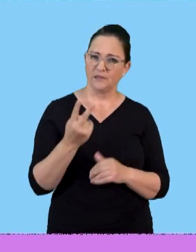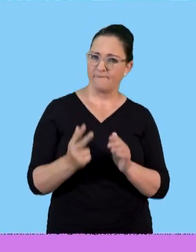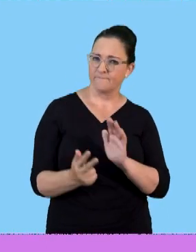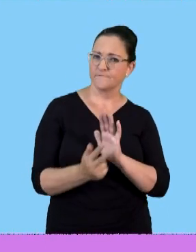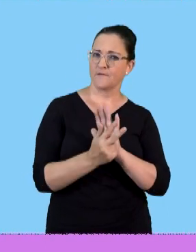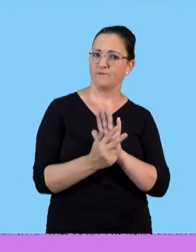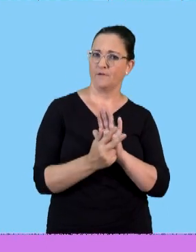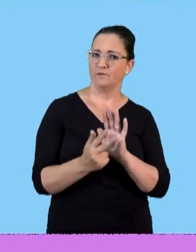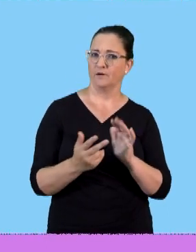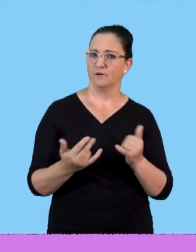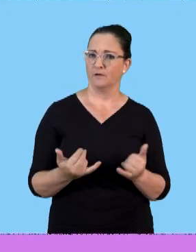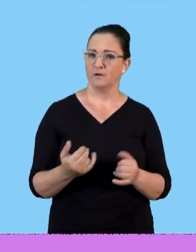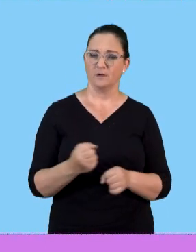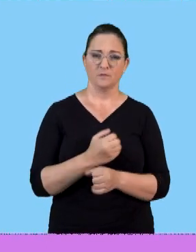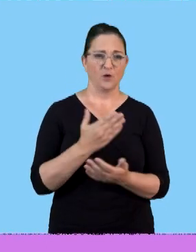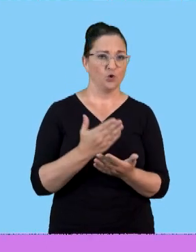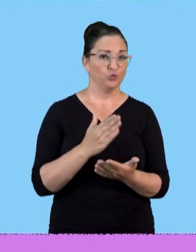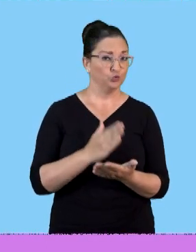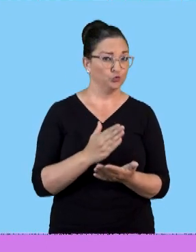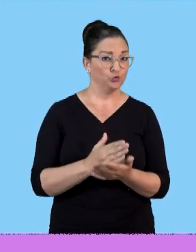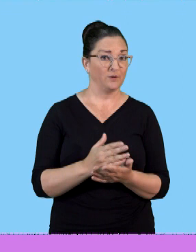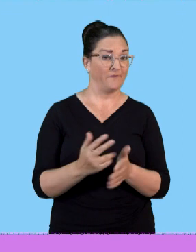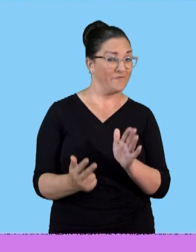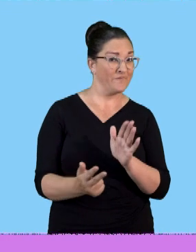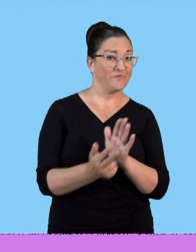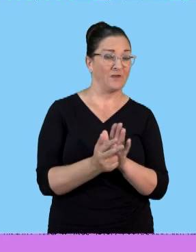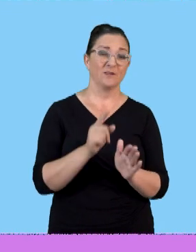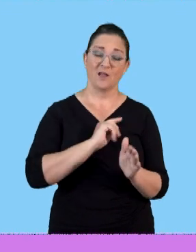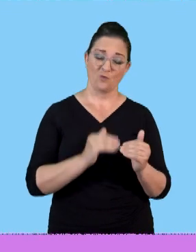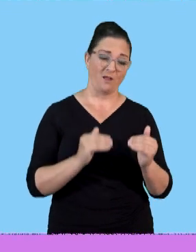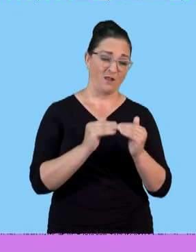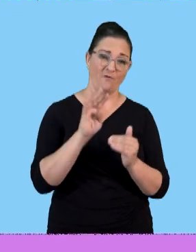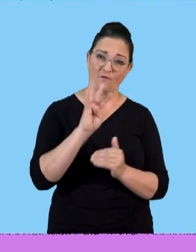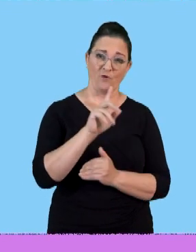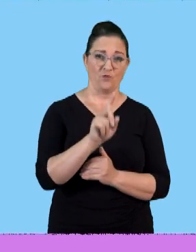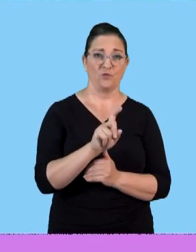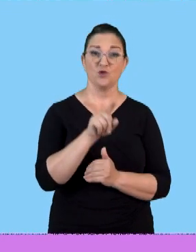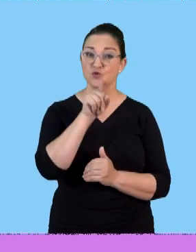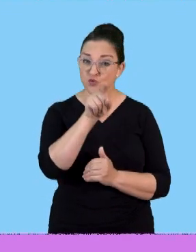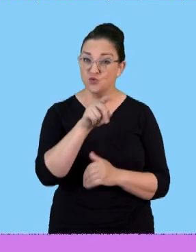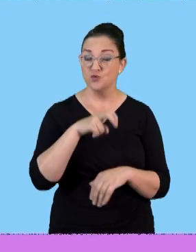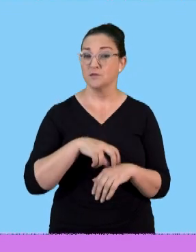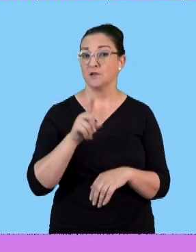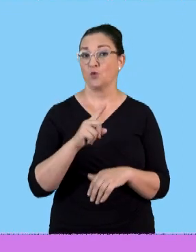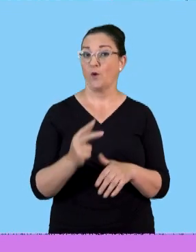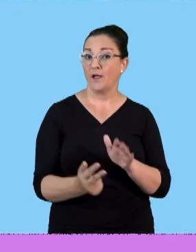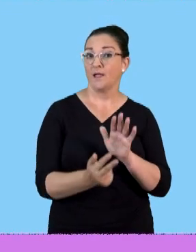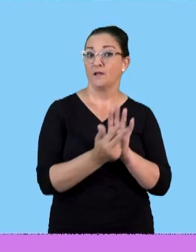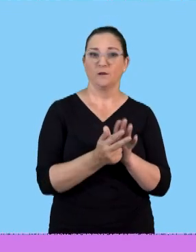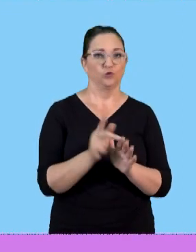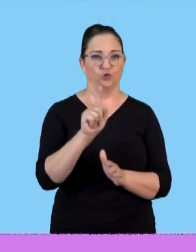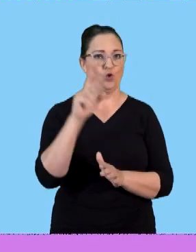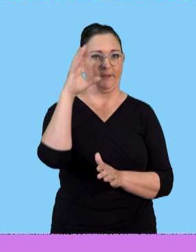says verify, showing all calculations, right? Making this a level 4 question. It's very important to note. You must